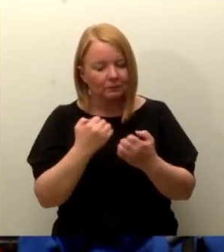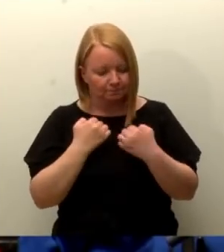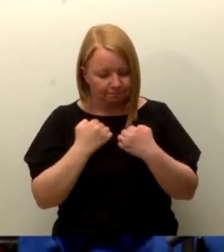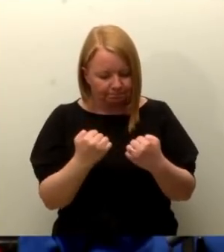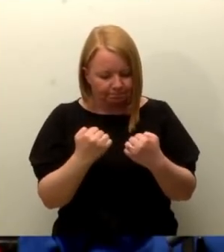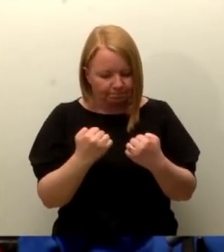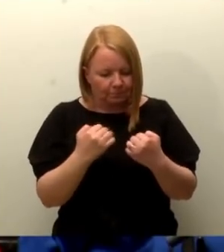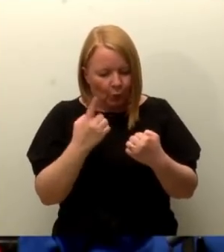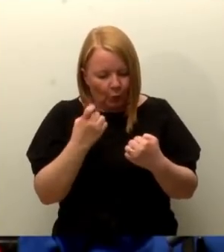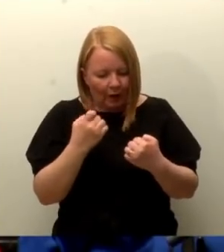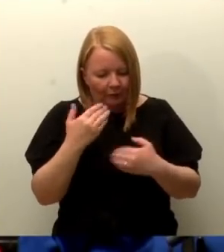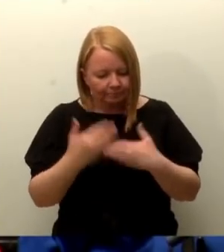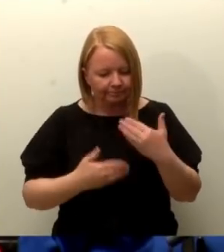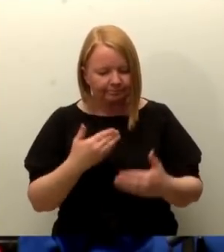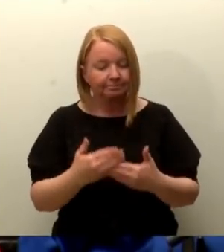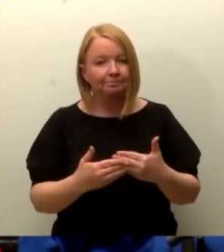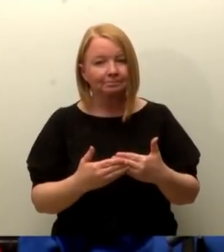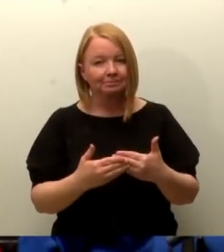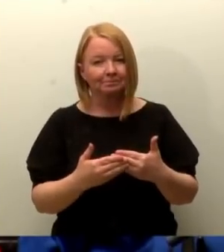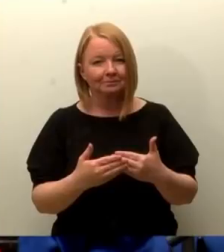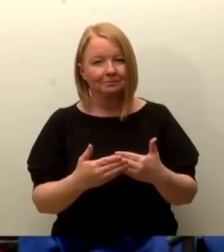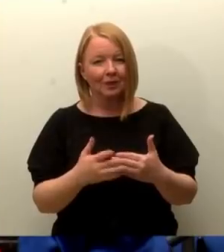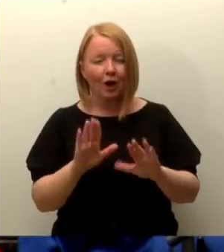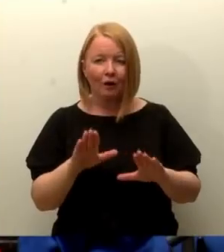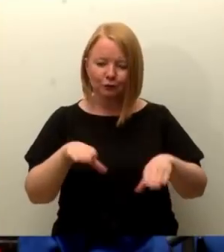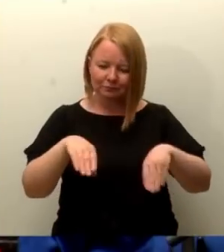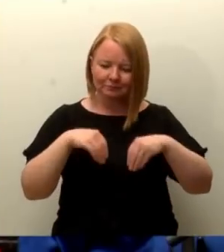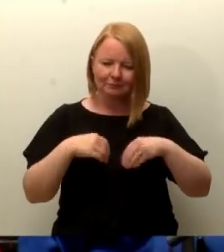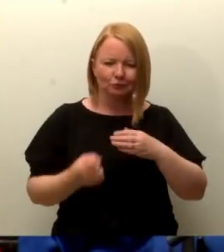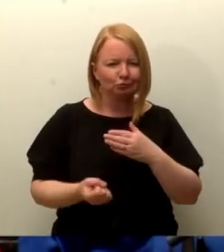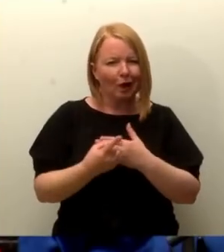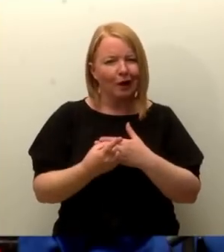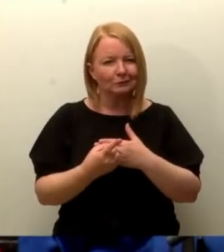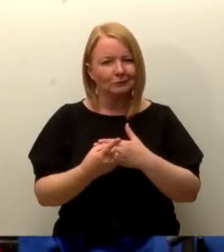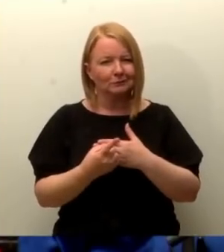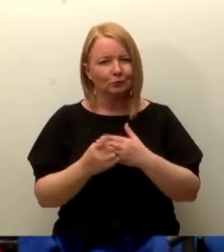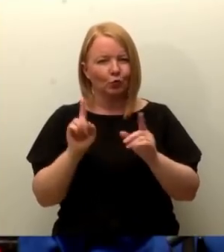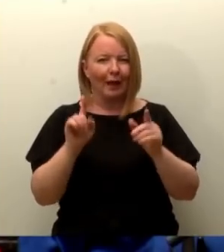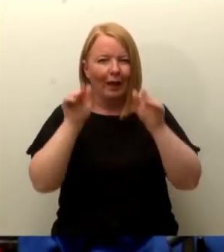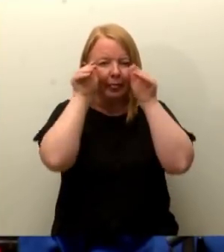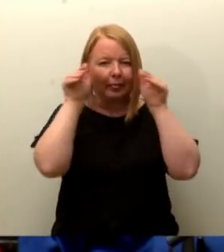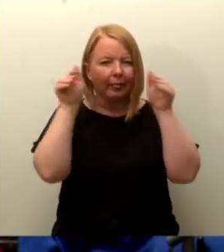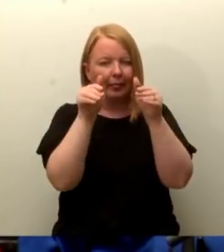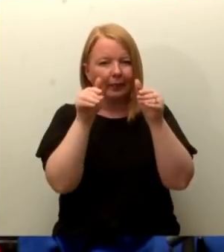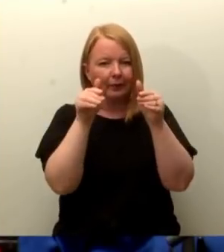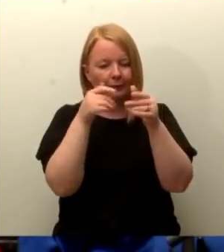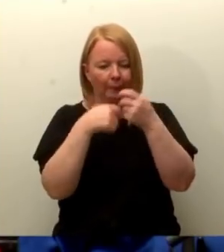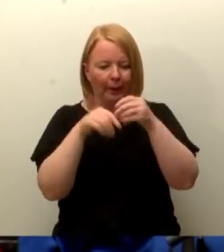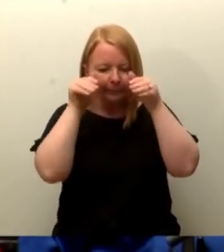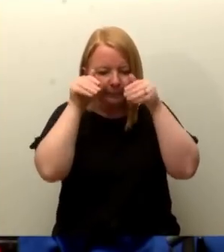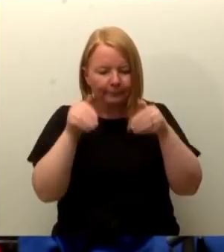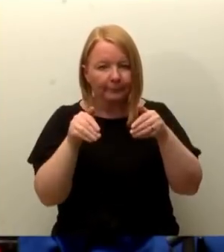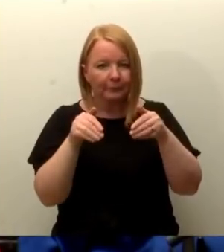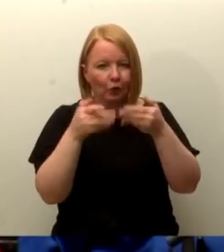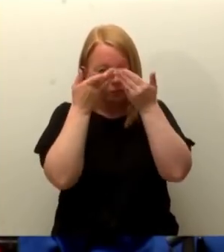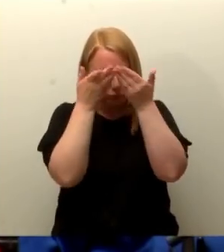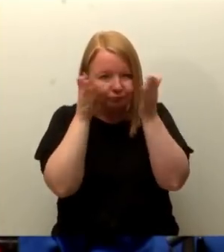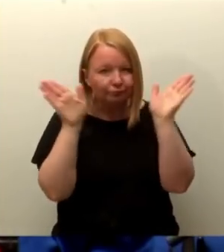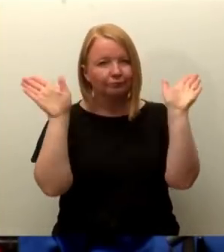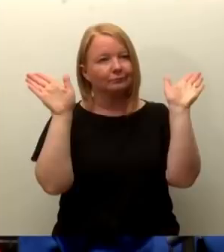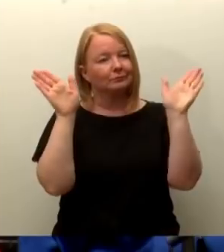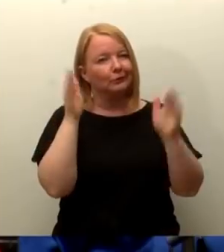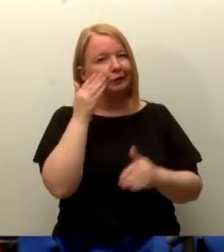them. You have to take chances in your life. You have to think outside the box. You have to dream